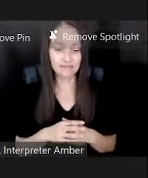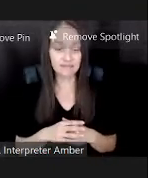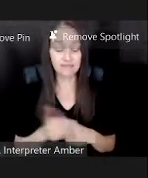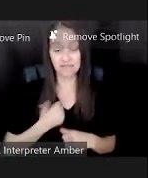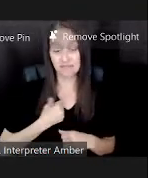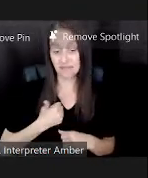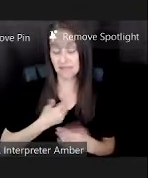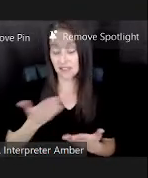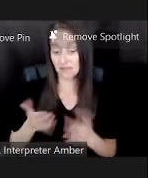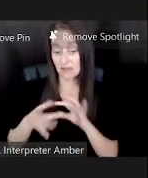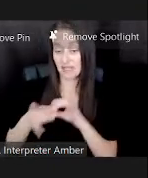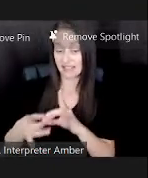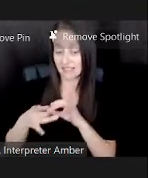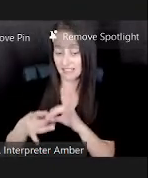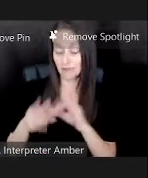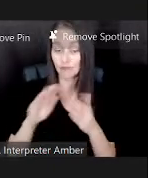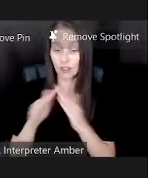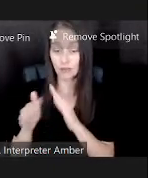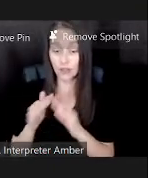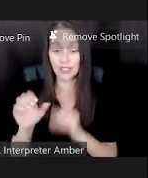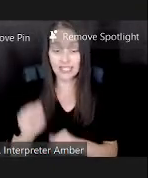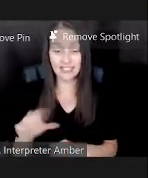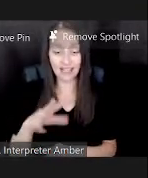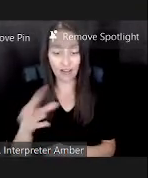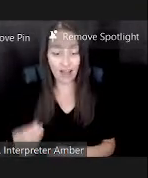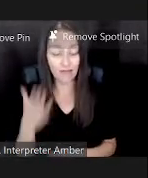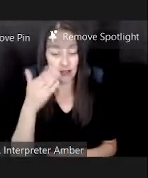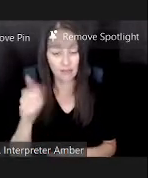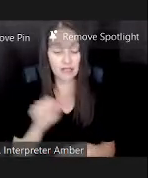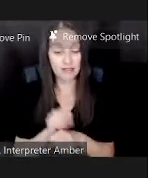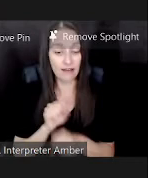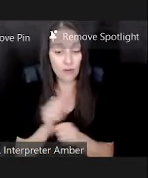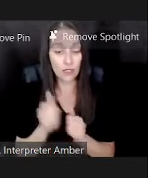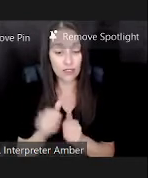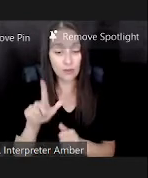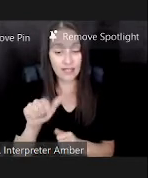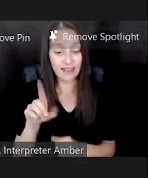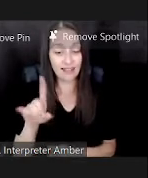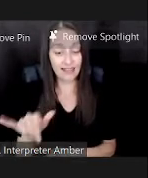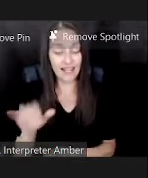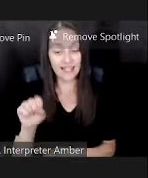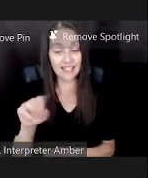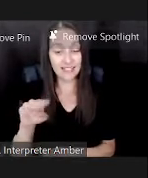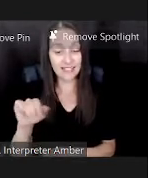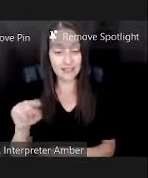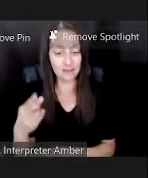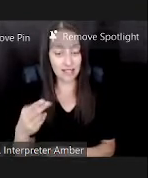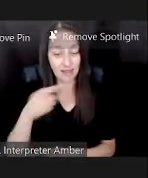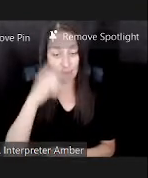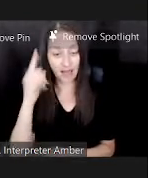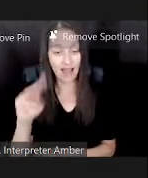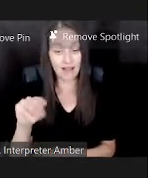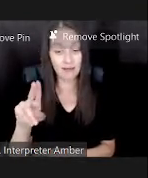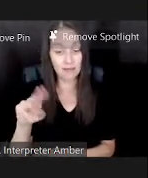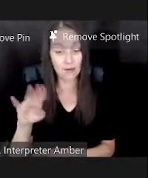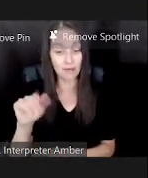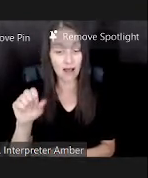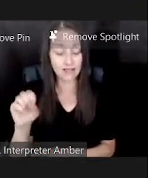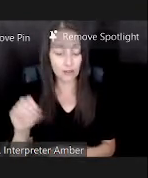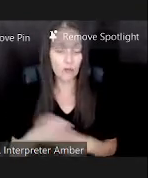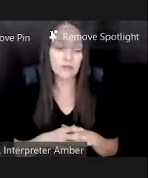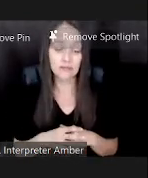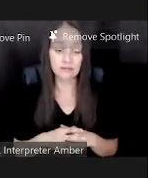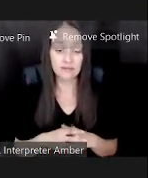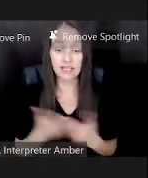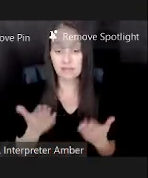in South Africa because I've worked with Ladysmith Black Mombasa. Yeah. And also the gospel choirs here of Los Angeles who are like, oh my